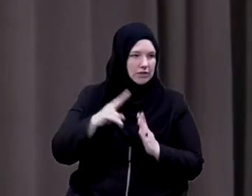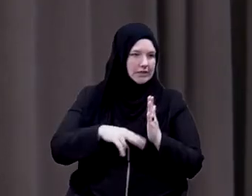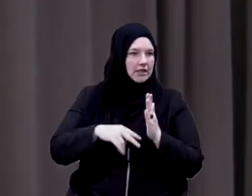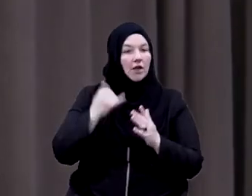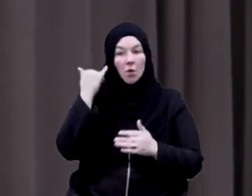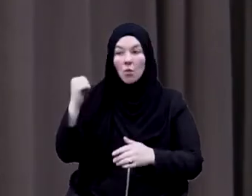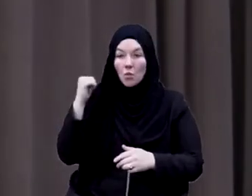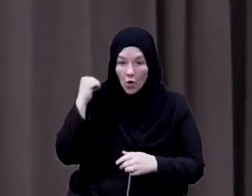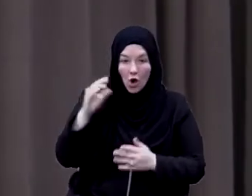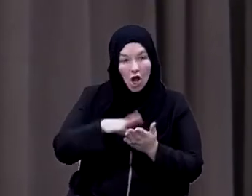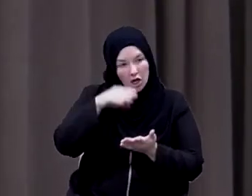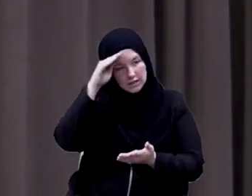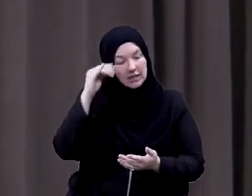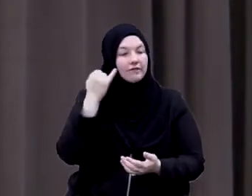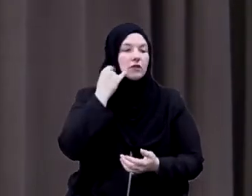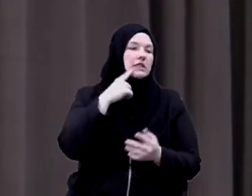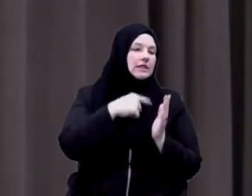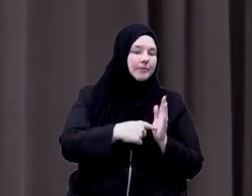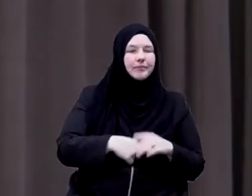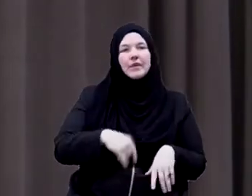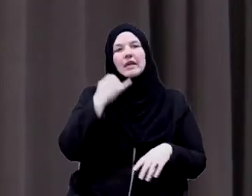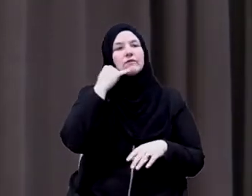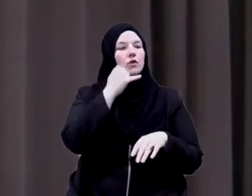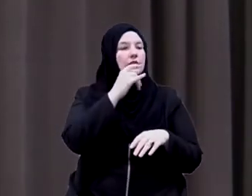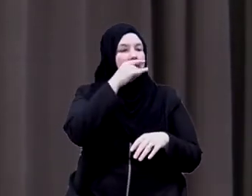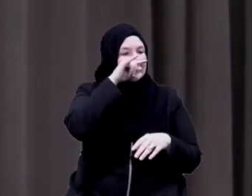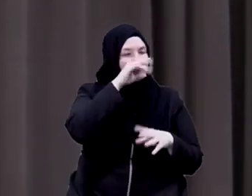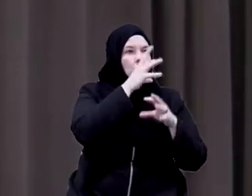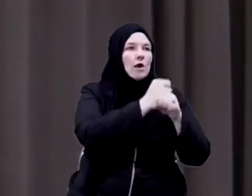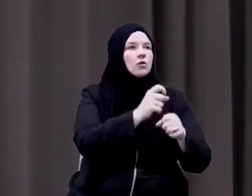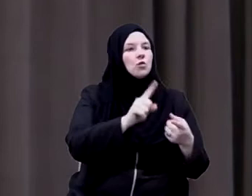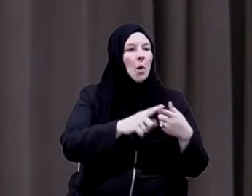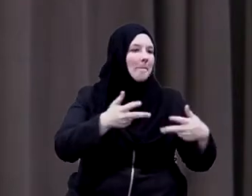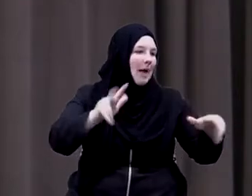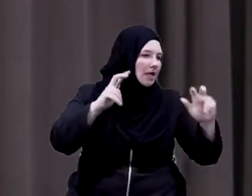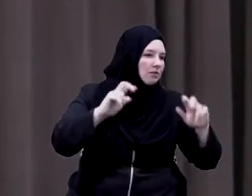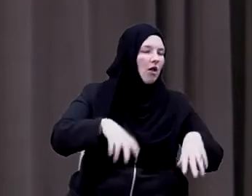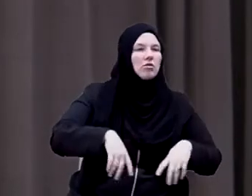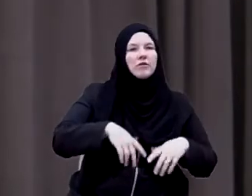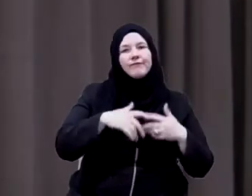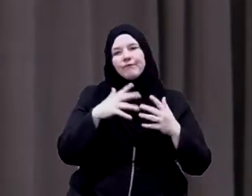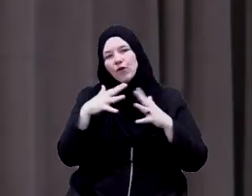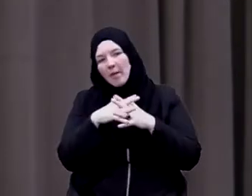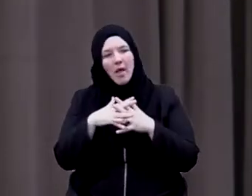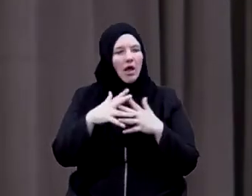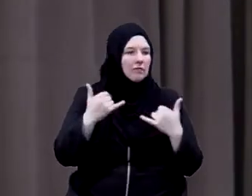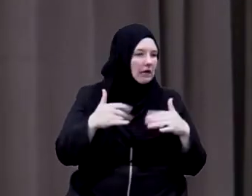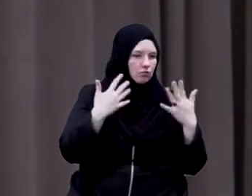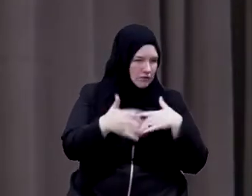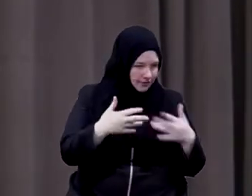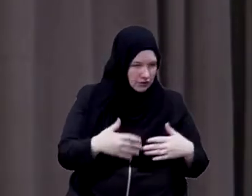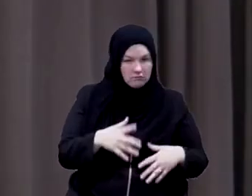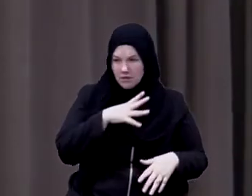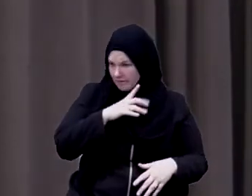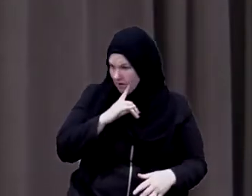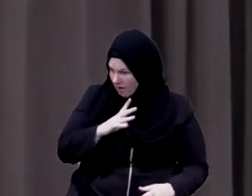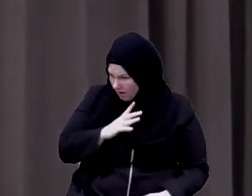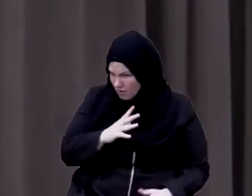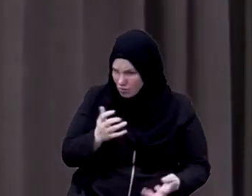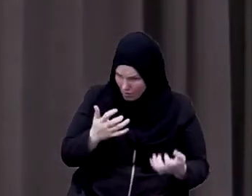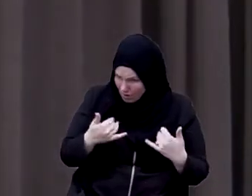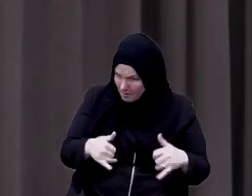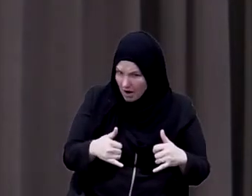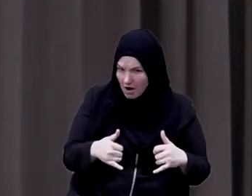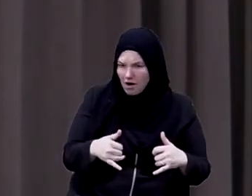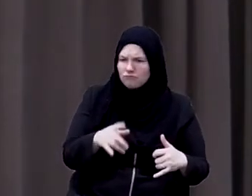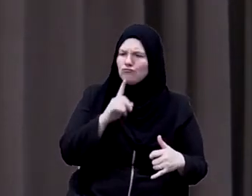other words, if your child is attracted to anything, let's say basketball, football, whatever, tell them, okay,